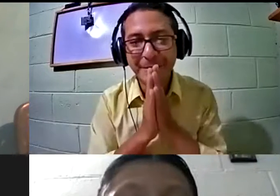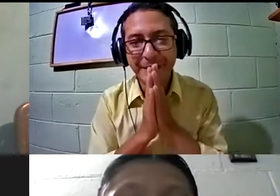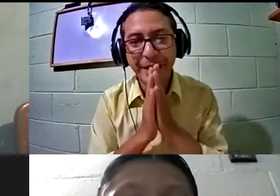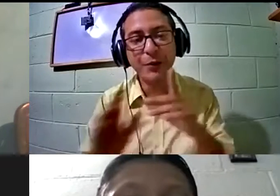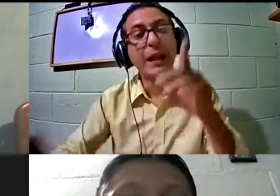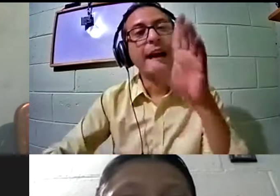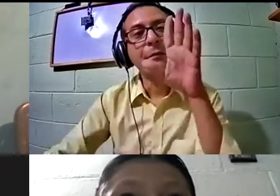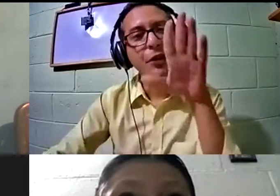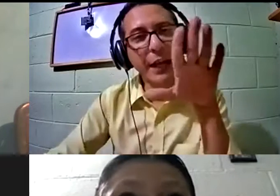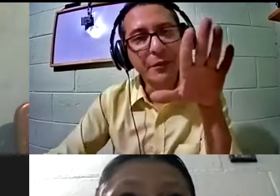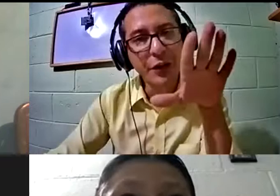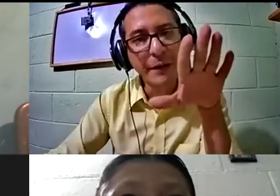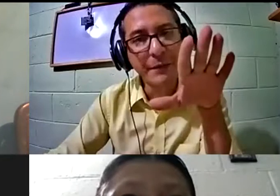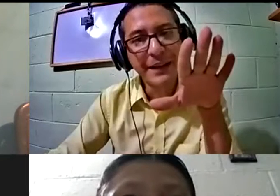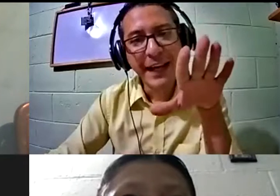Mrs. Okay. Please.